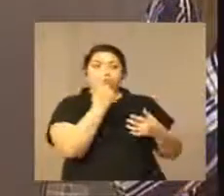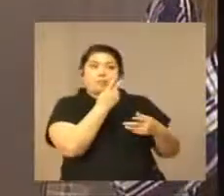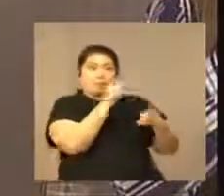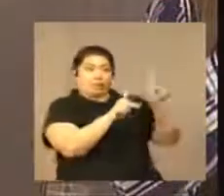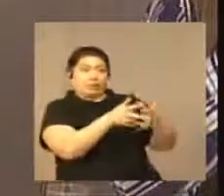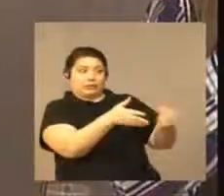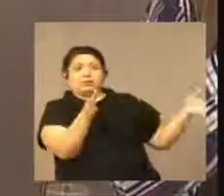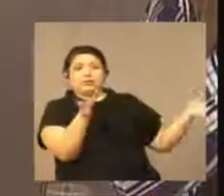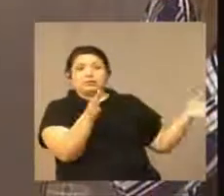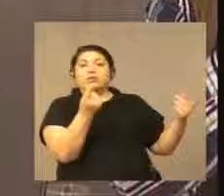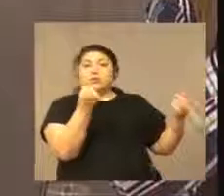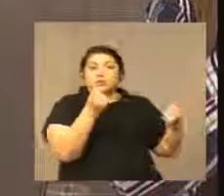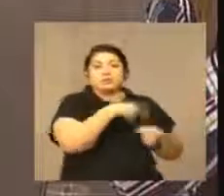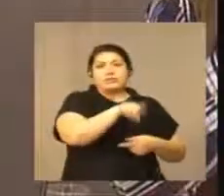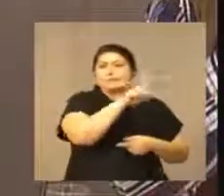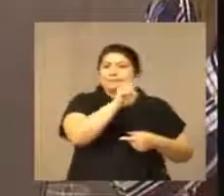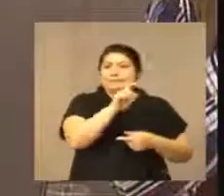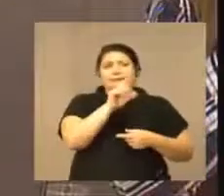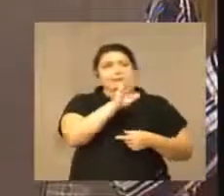you know, the discussion on culture change,